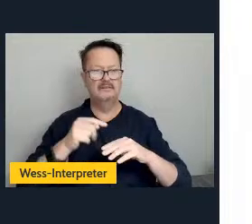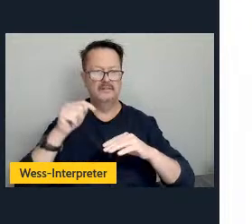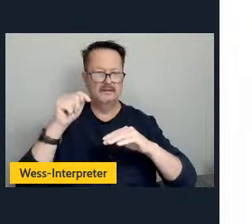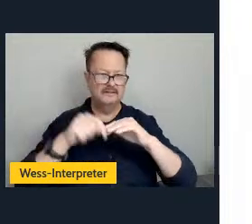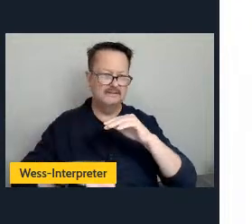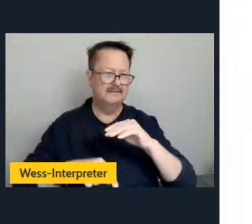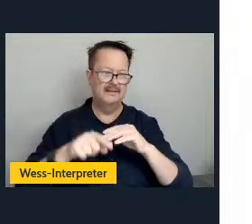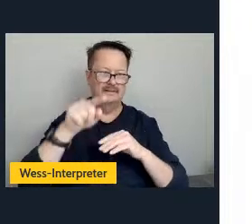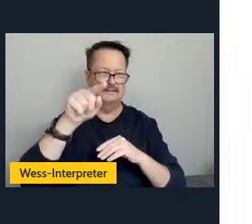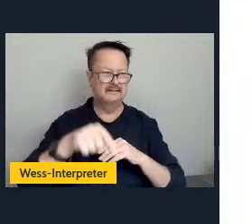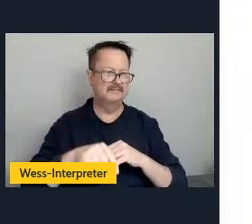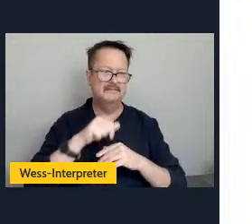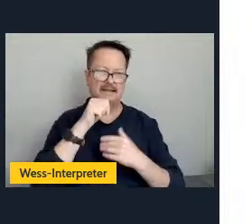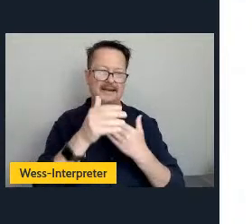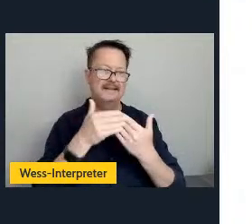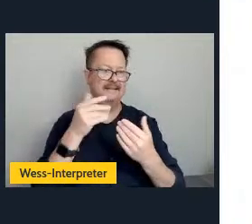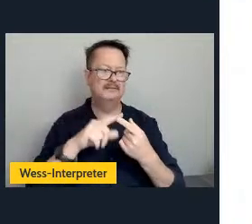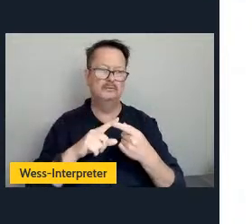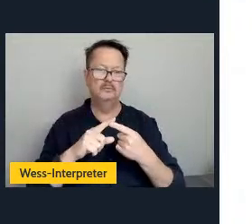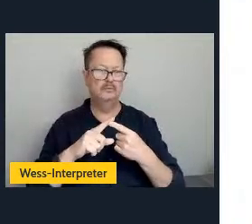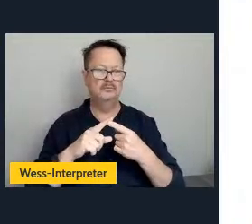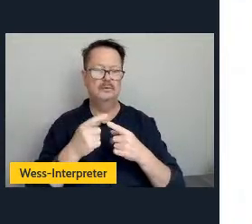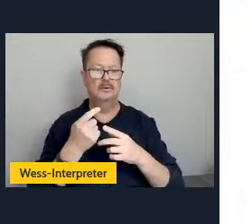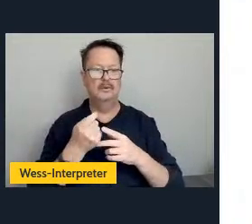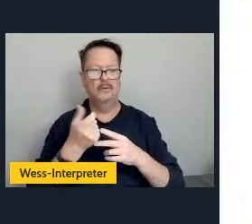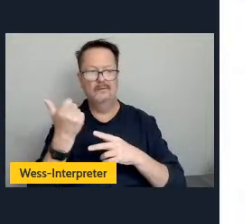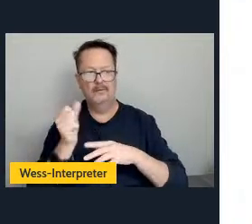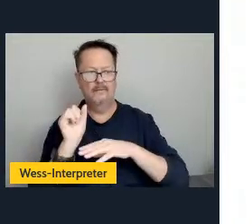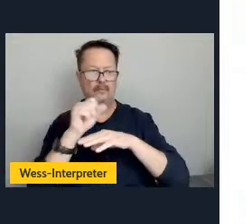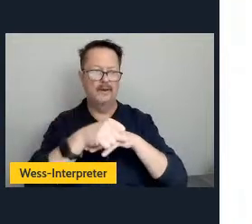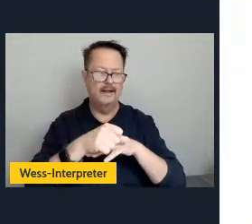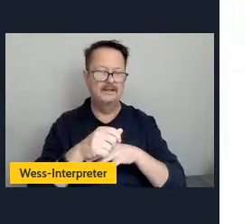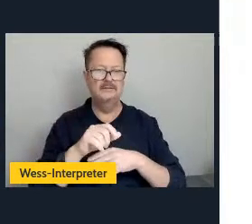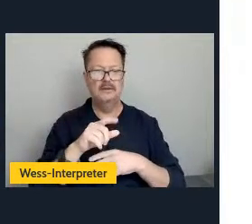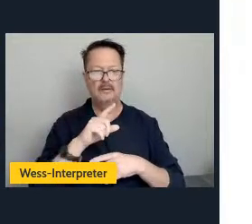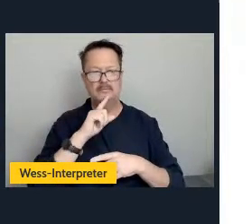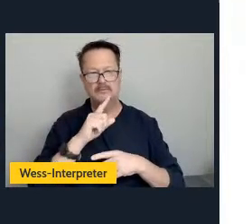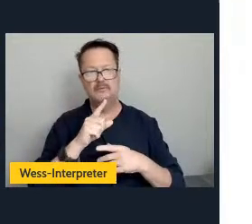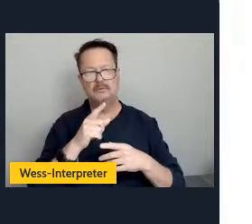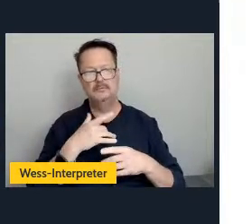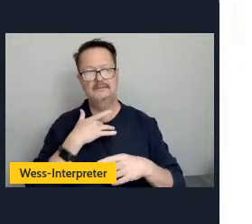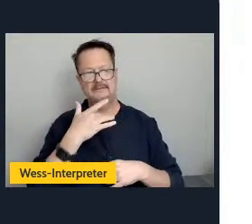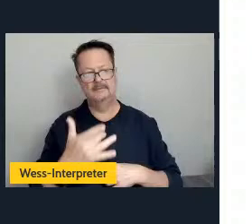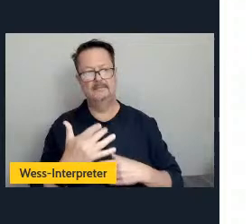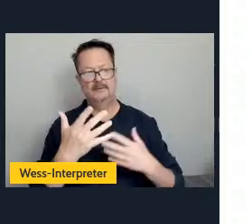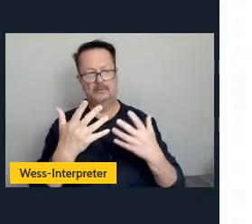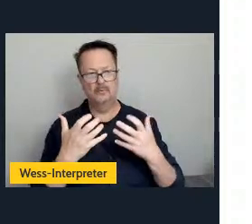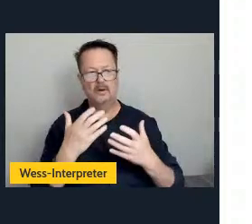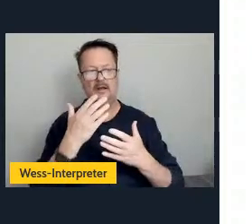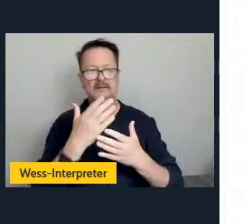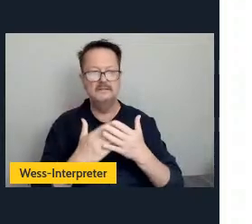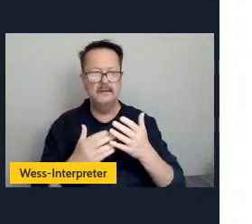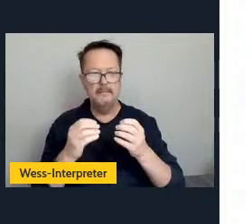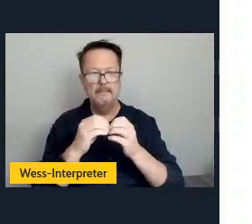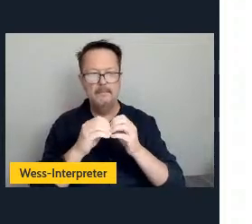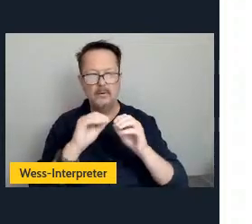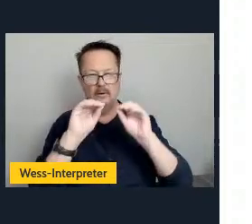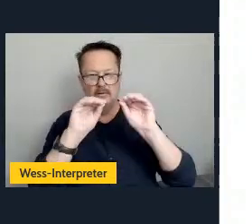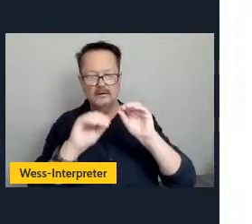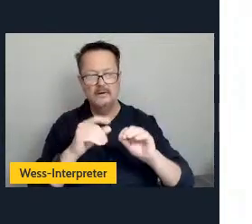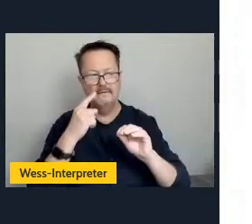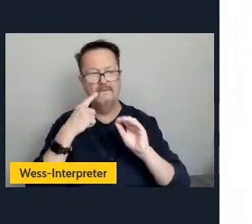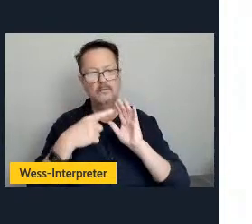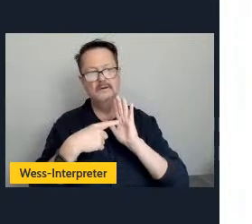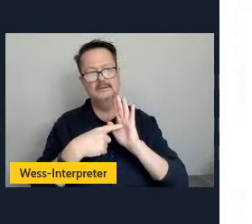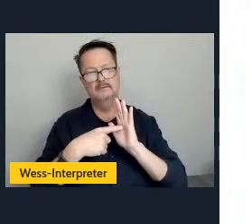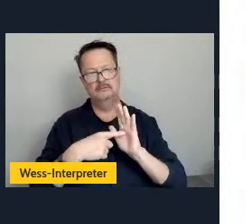as easy to override and so on. So you would like to normally have some more cases here, but for demonstration purposes, I